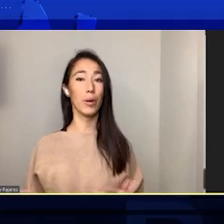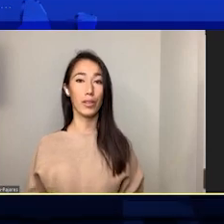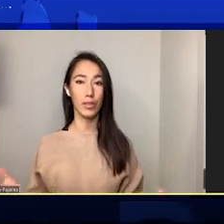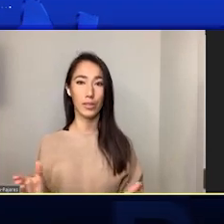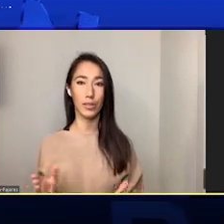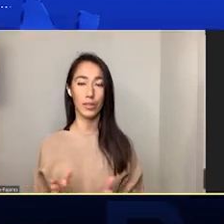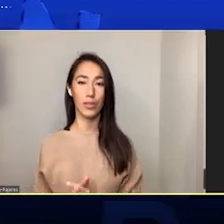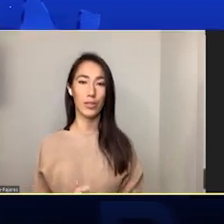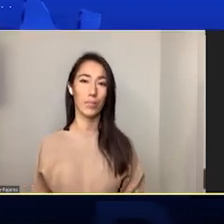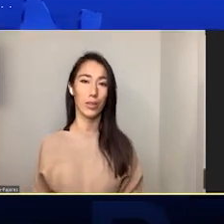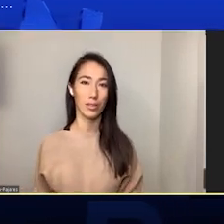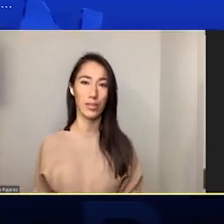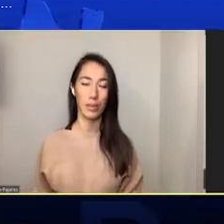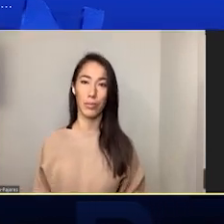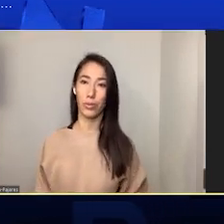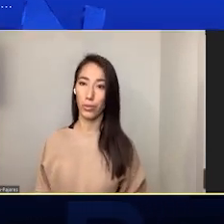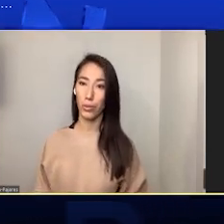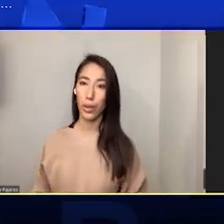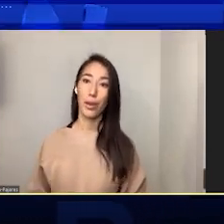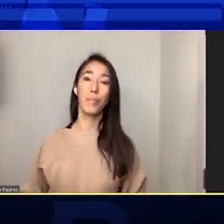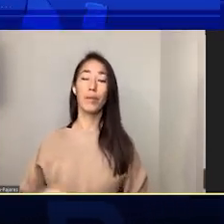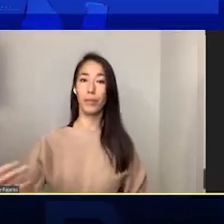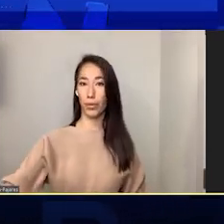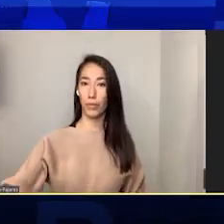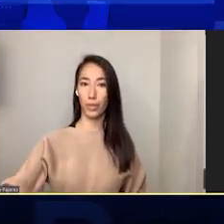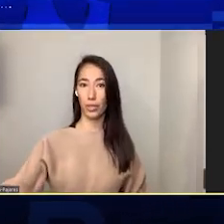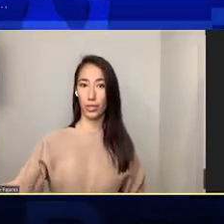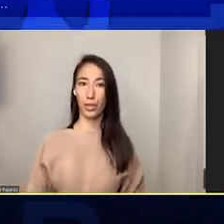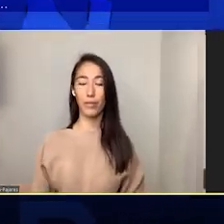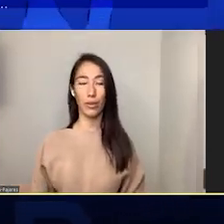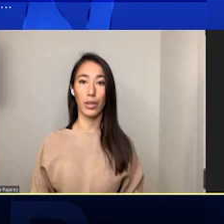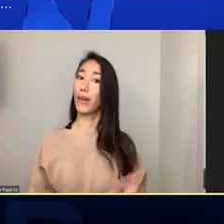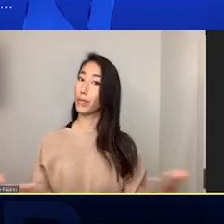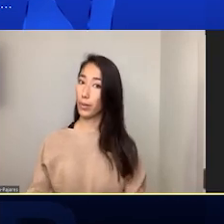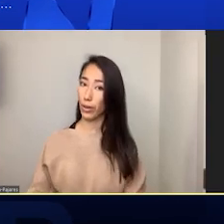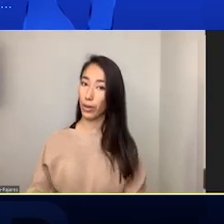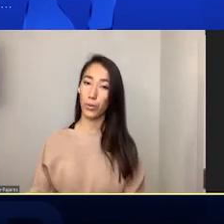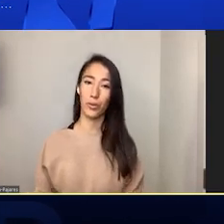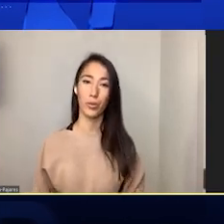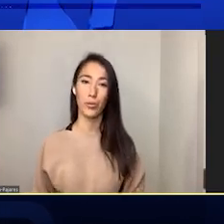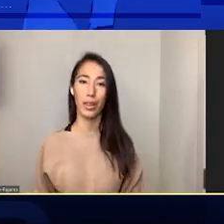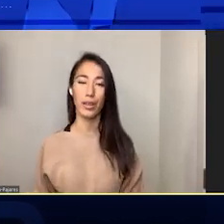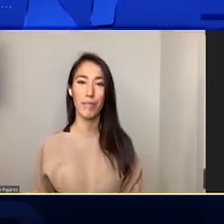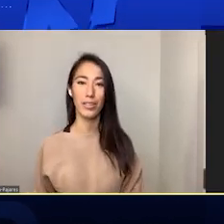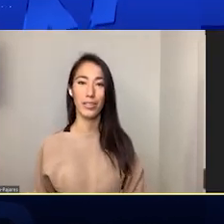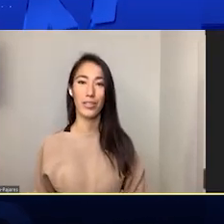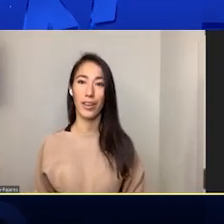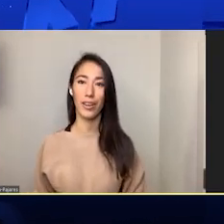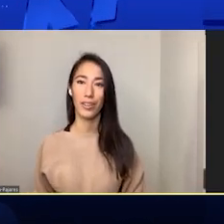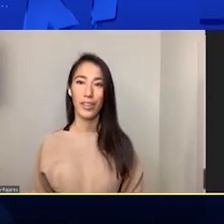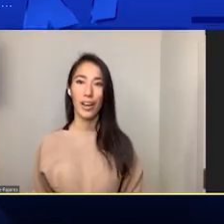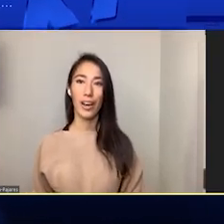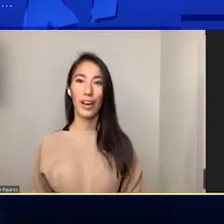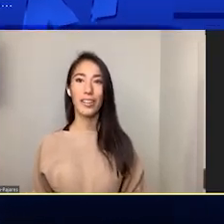the workers and construction builders to be able to be more efficient, even though they have to be very cautious as well, I imagine.